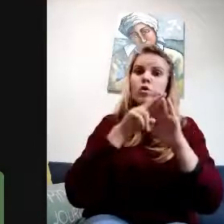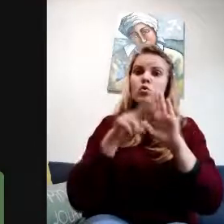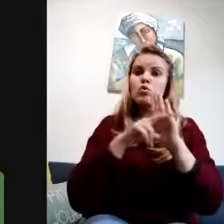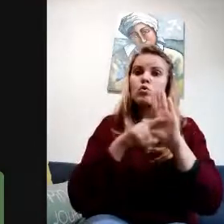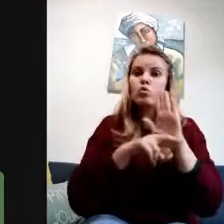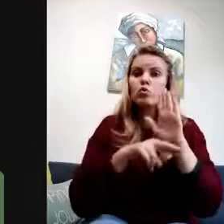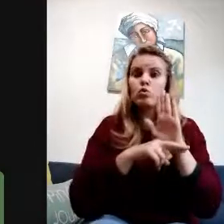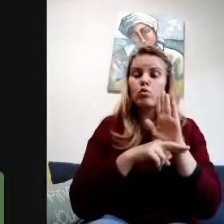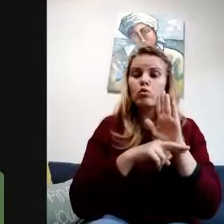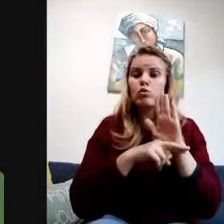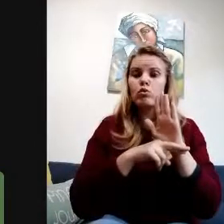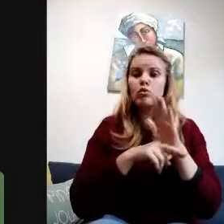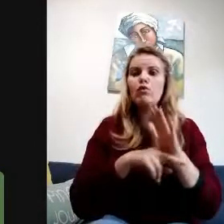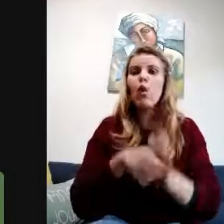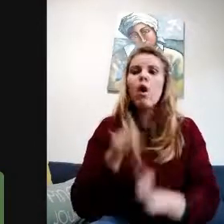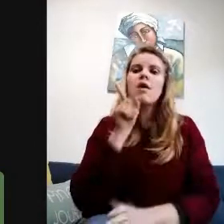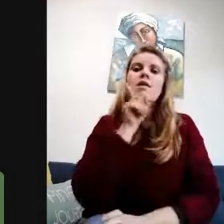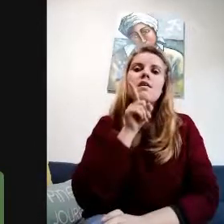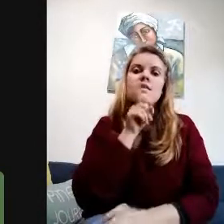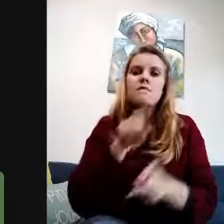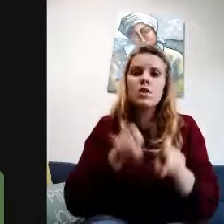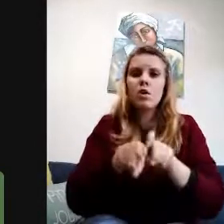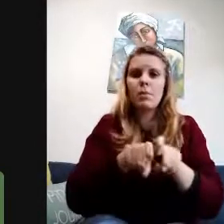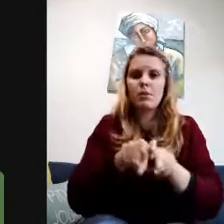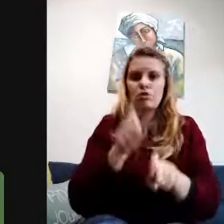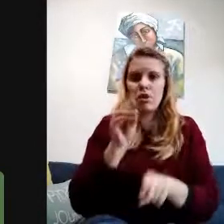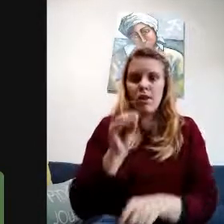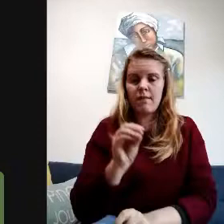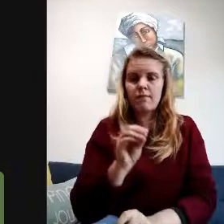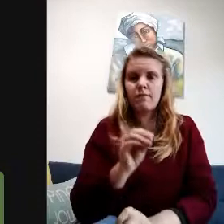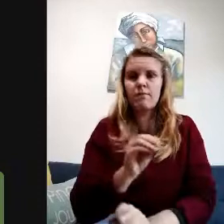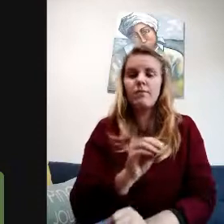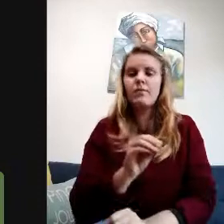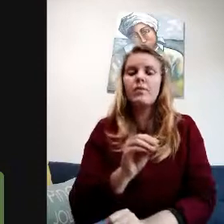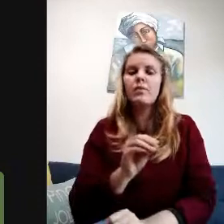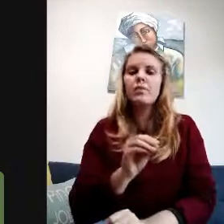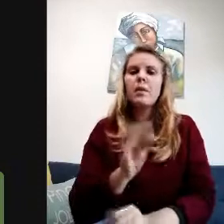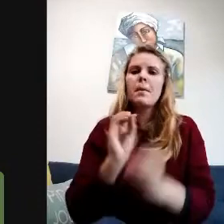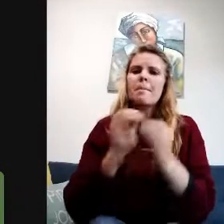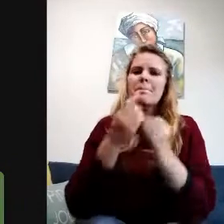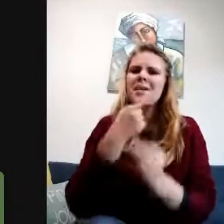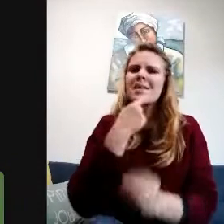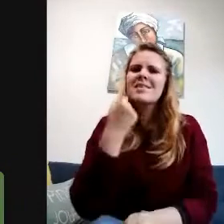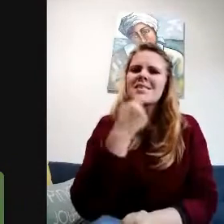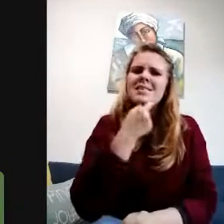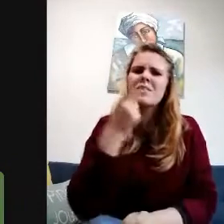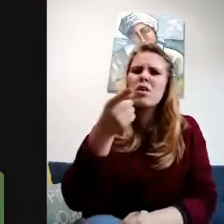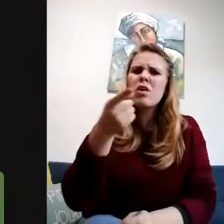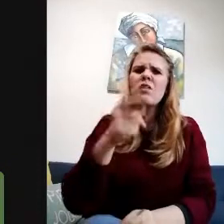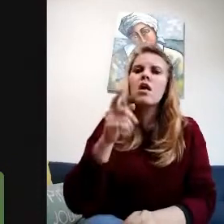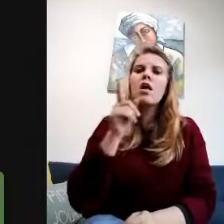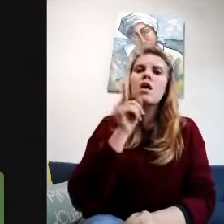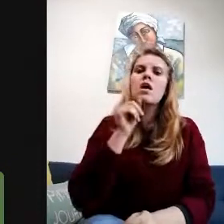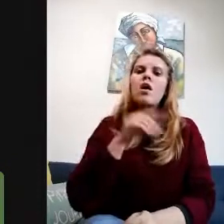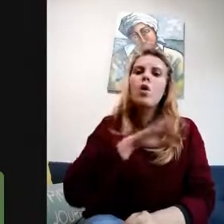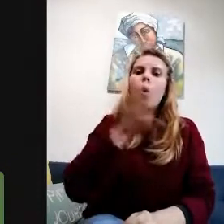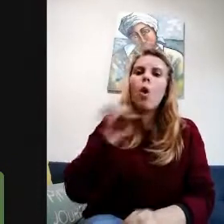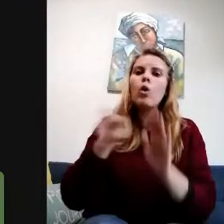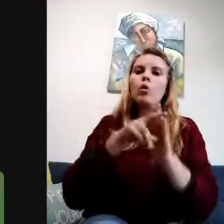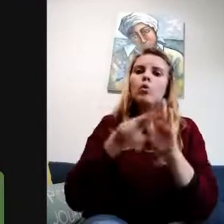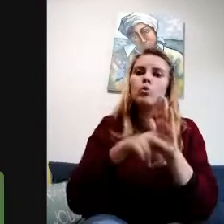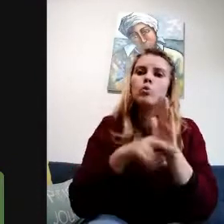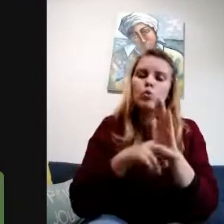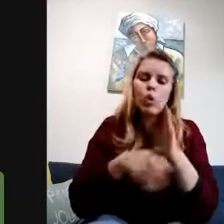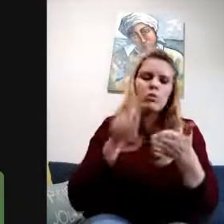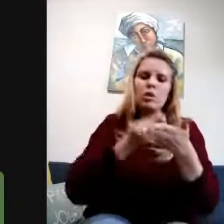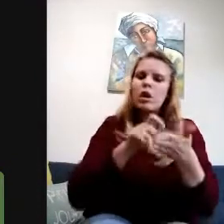every event that we're going to. And it just makes it easier, so you don't need to put all those rules down on every local rule. Let me